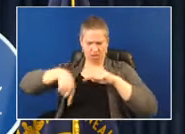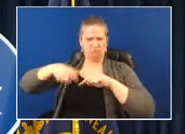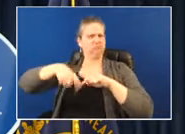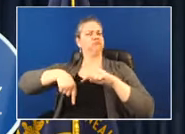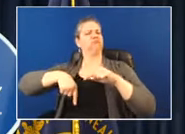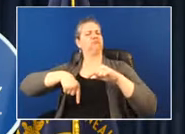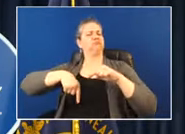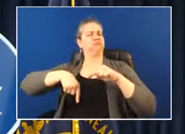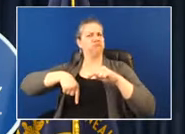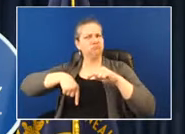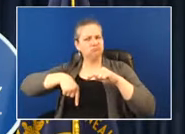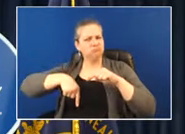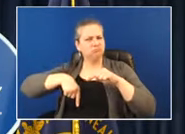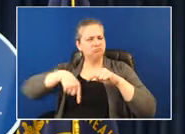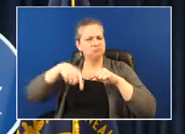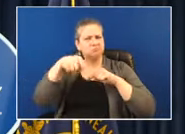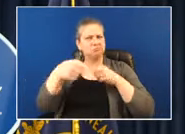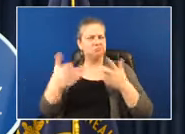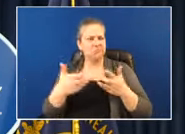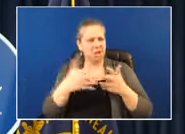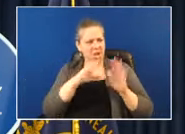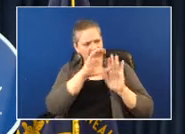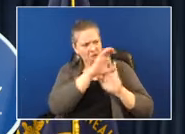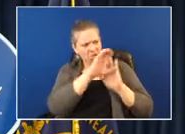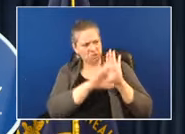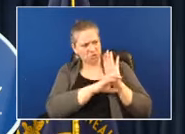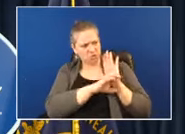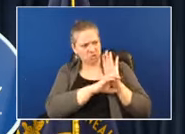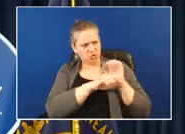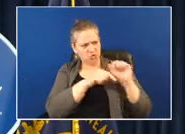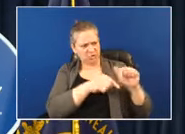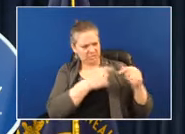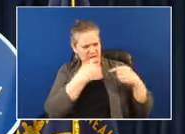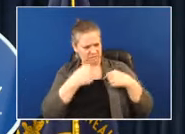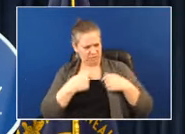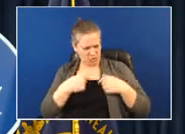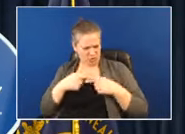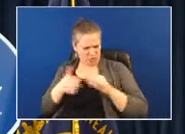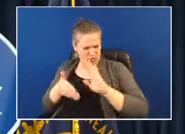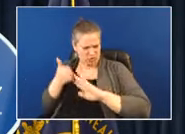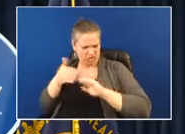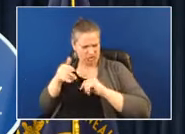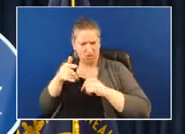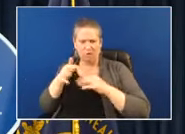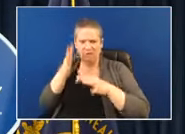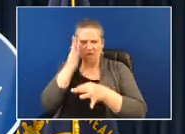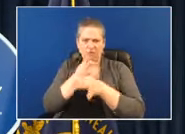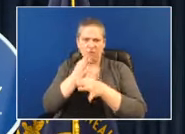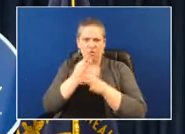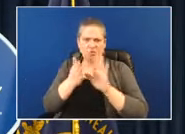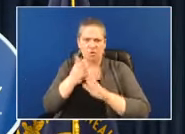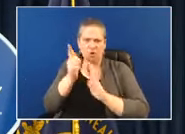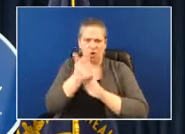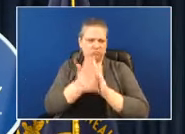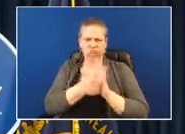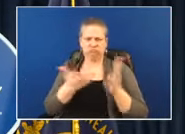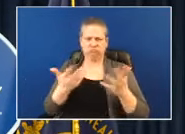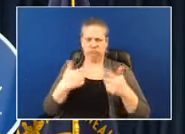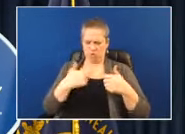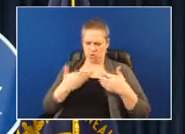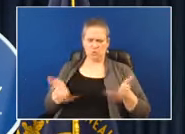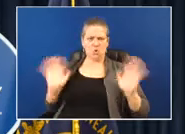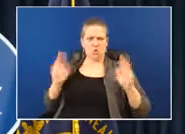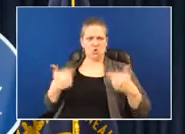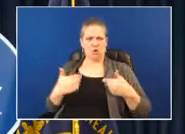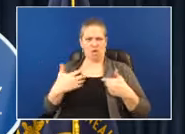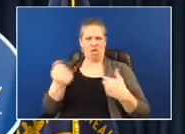requirement for that entity to faithfully execute the law. And that's a big problem, right? That's what the executive branch is supposed to do. But only the